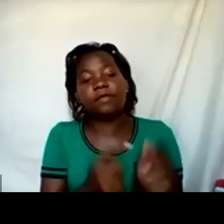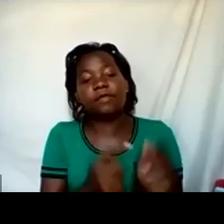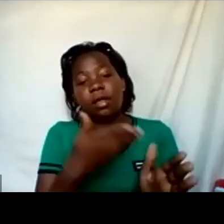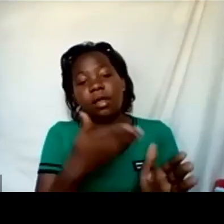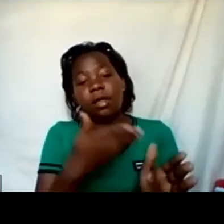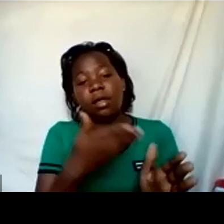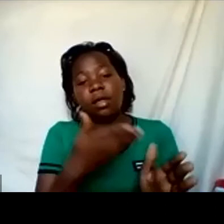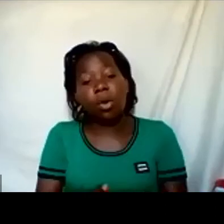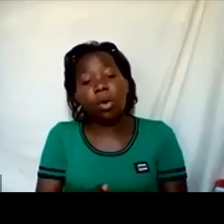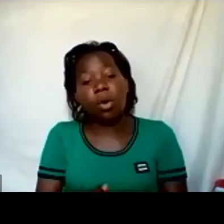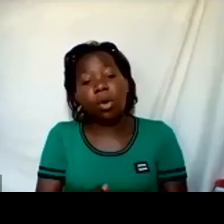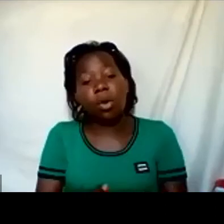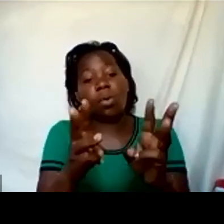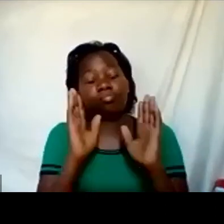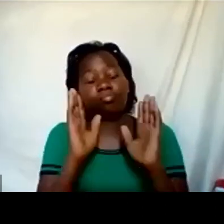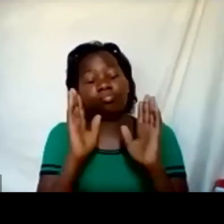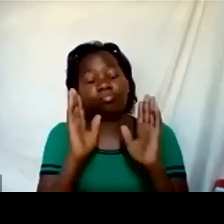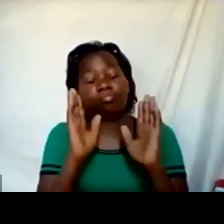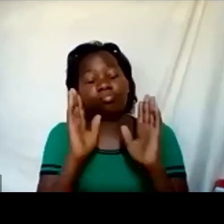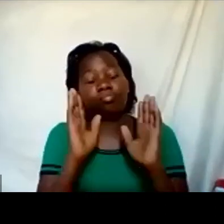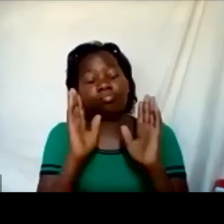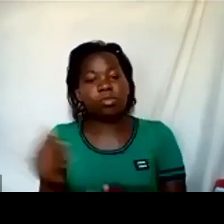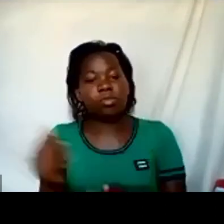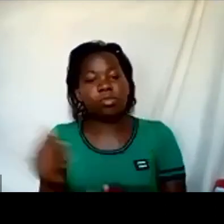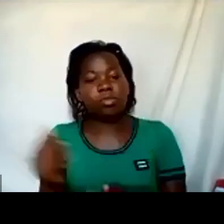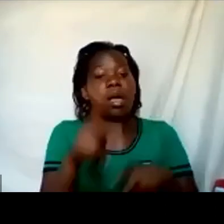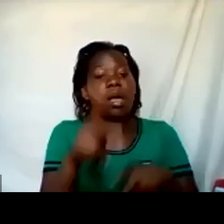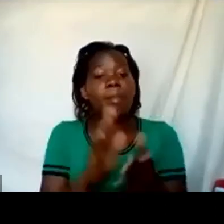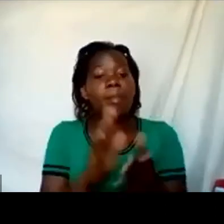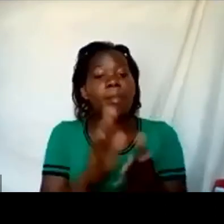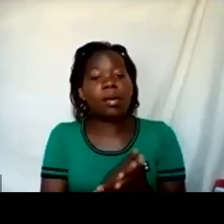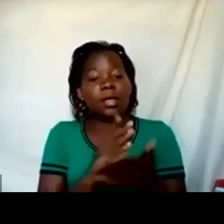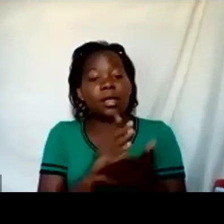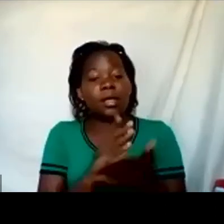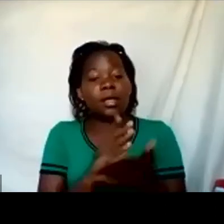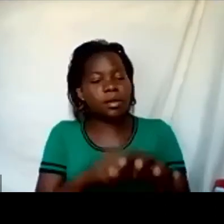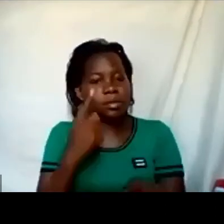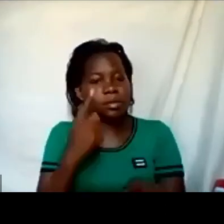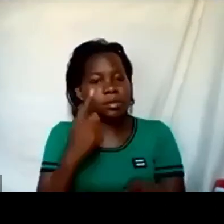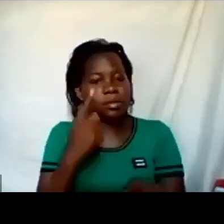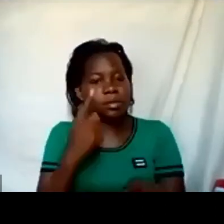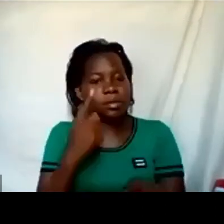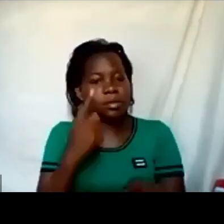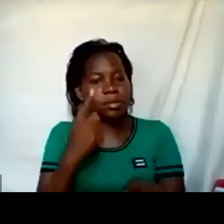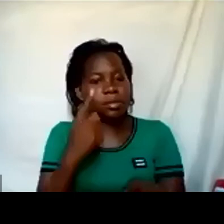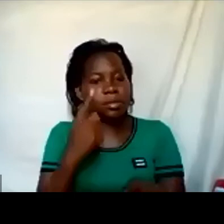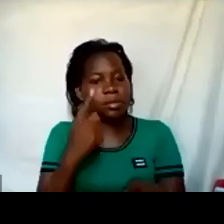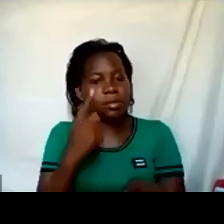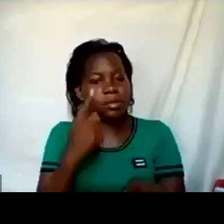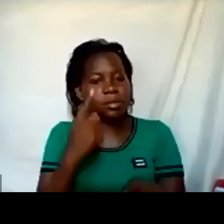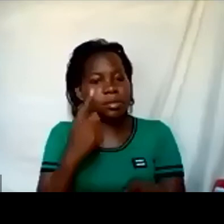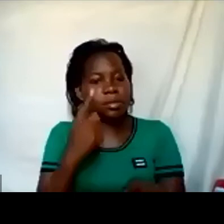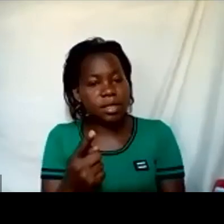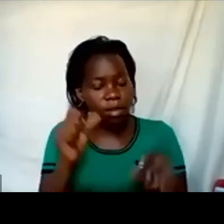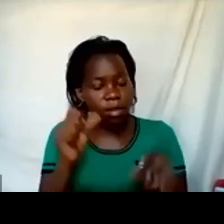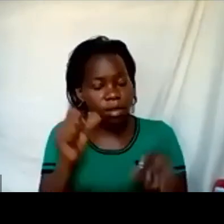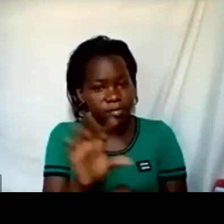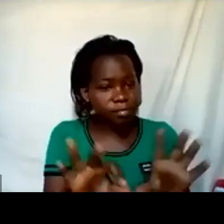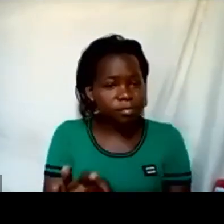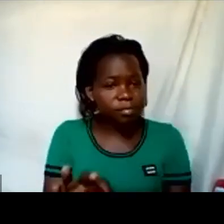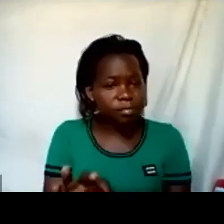to bring people on board. But sometimes you find that you have to do what we call single sourcing based on your experience and relationships working with